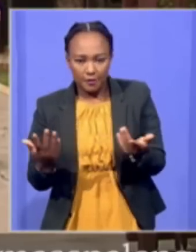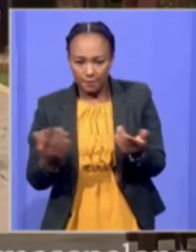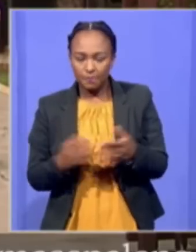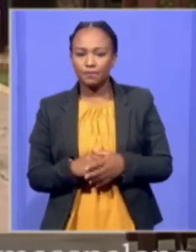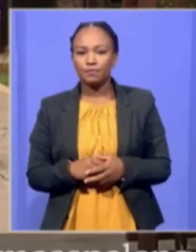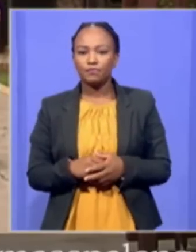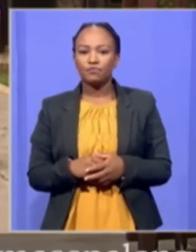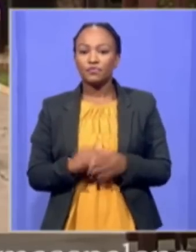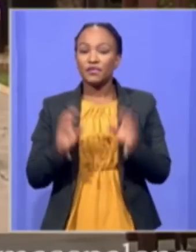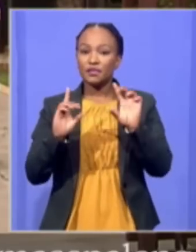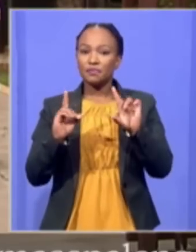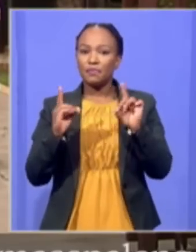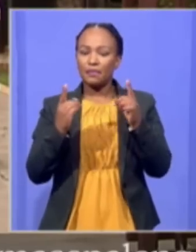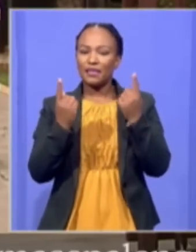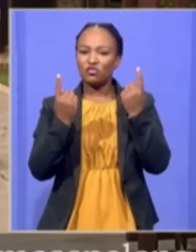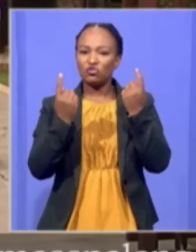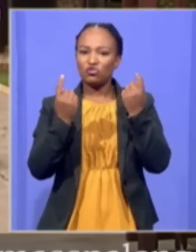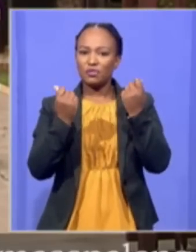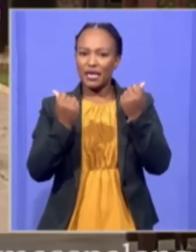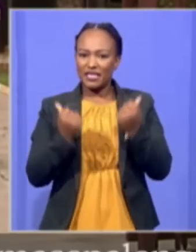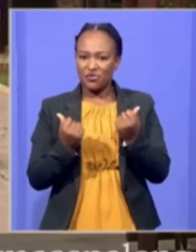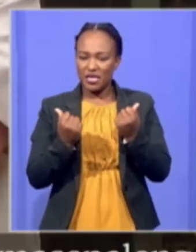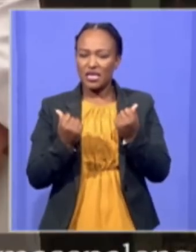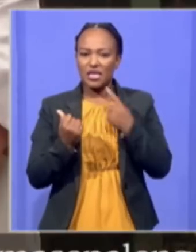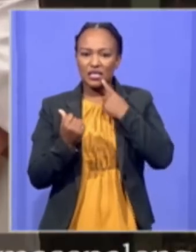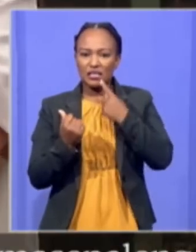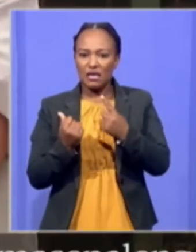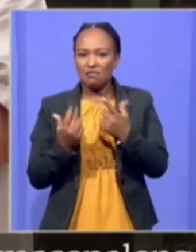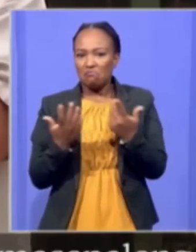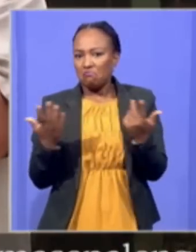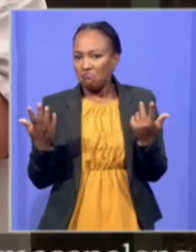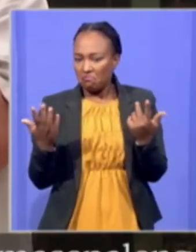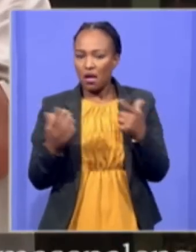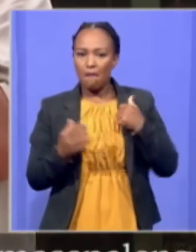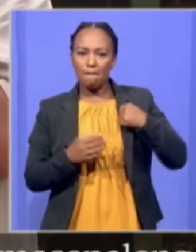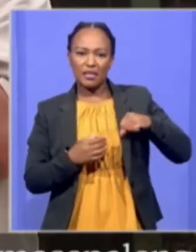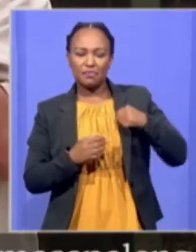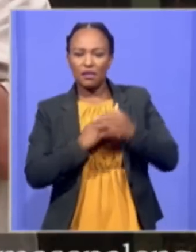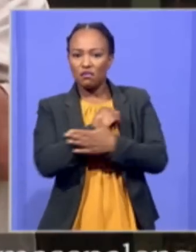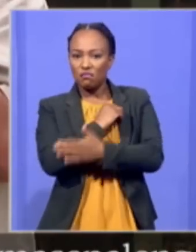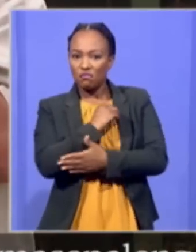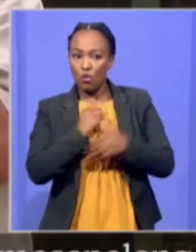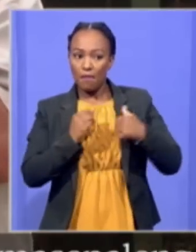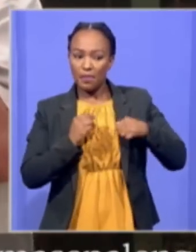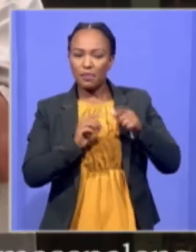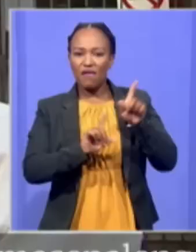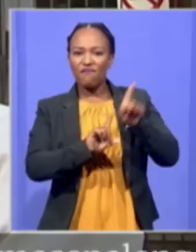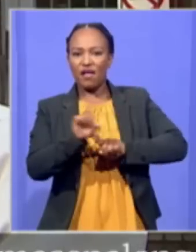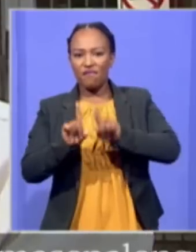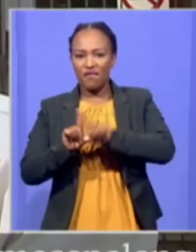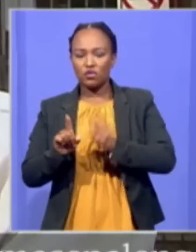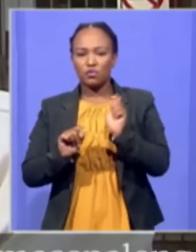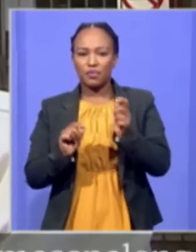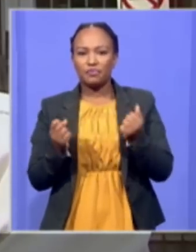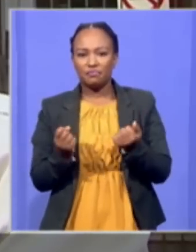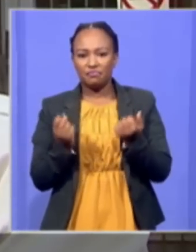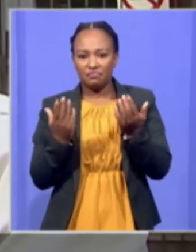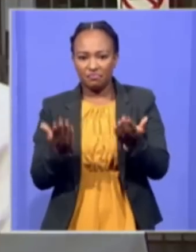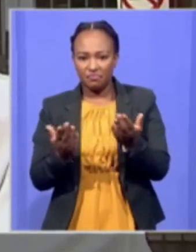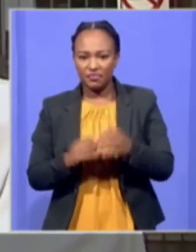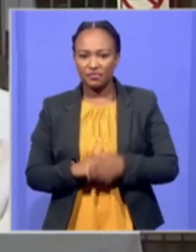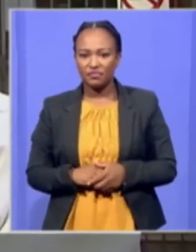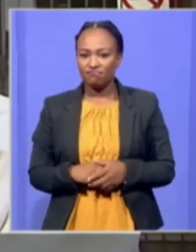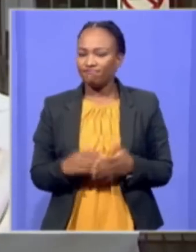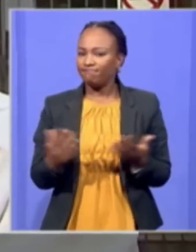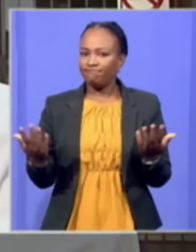lefapha la matlotlo e hohetse ngongoreho ka re ona ha bommasepala ba hlolehang ho lefa ditshebeletso. Financial committee